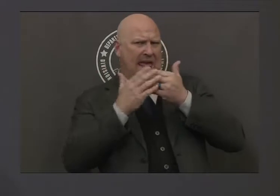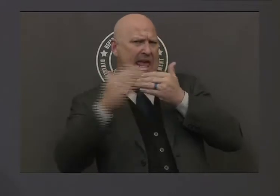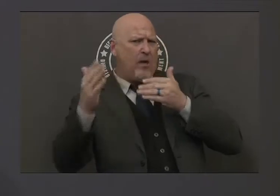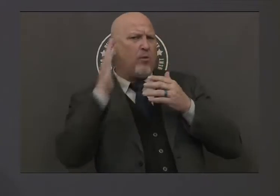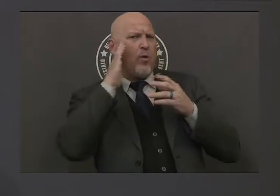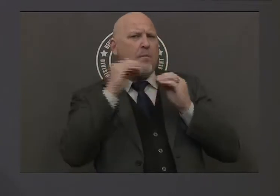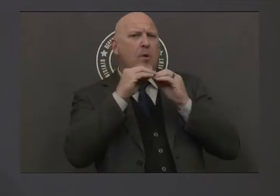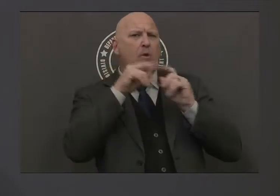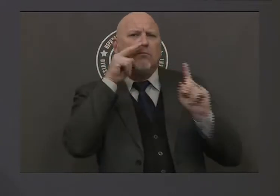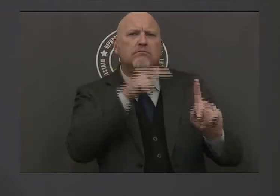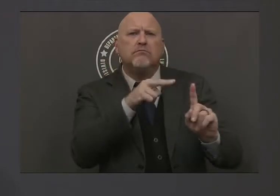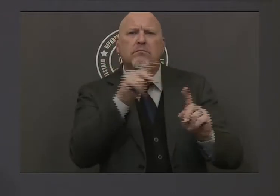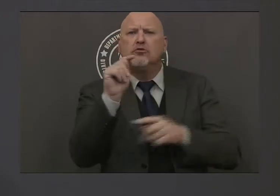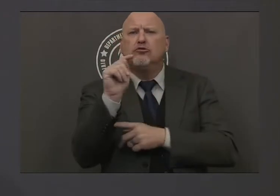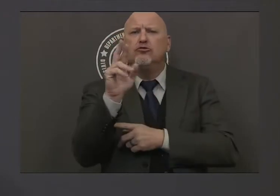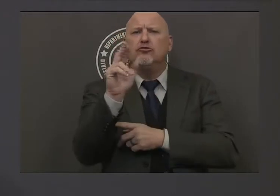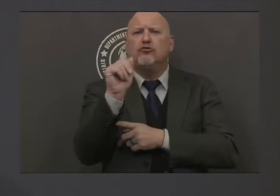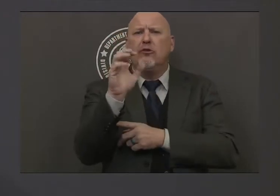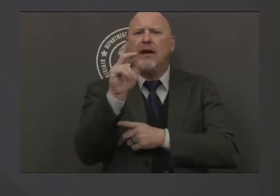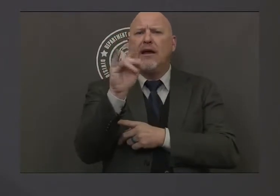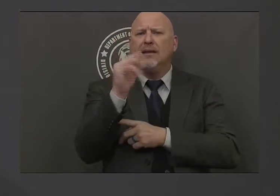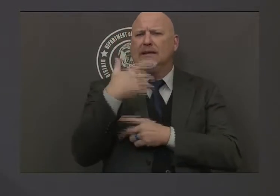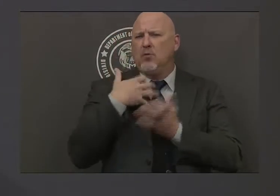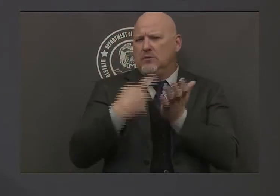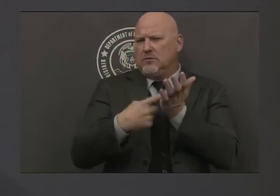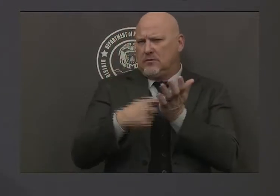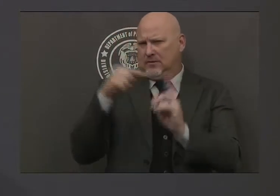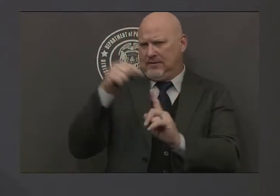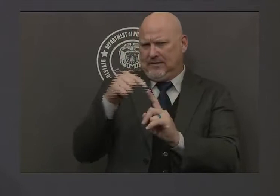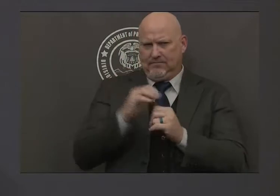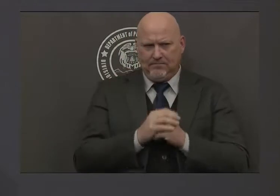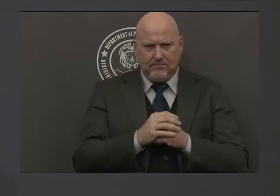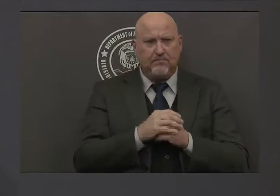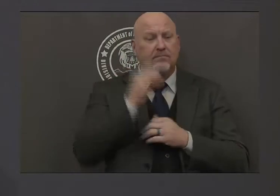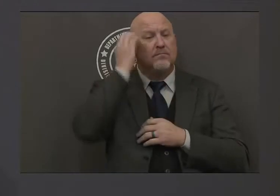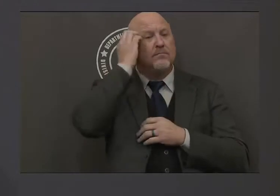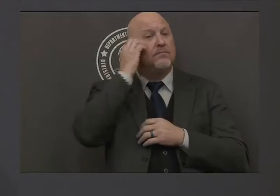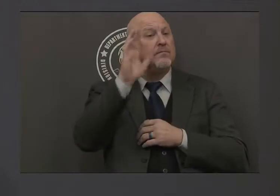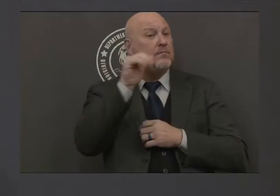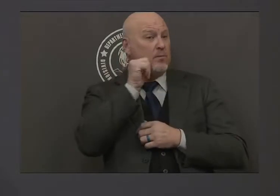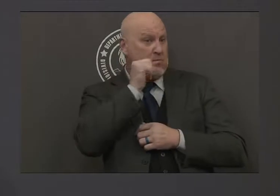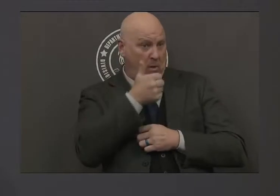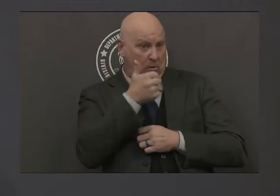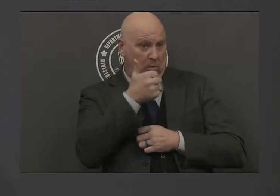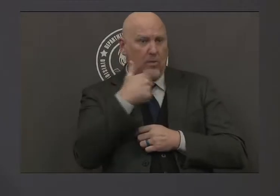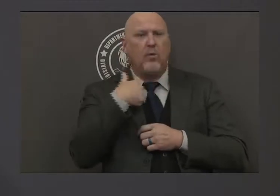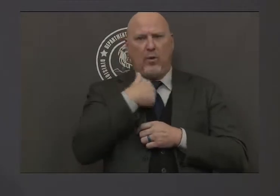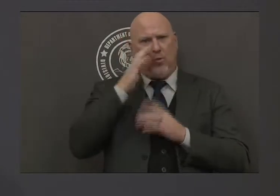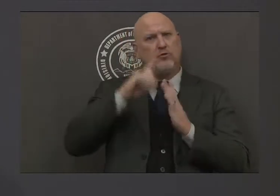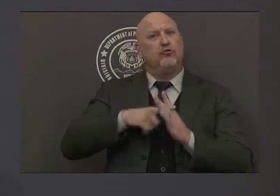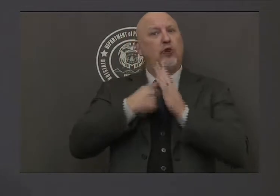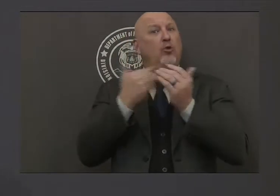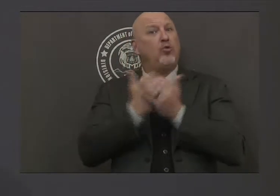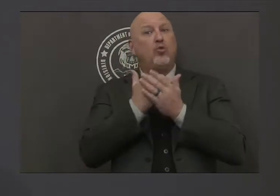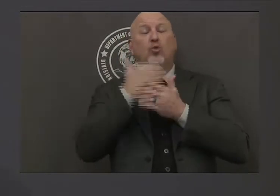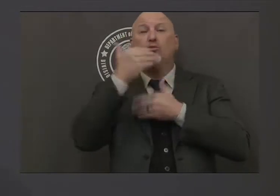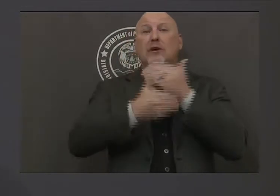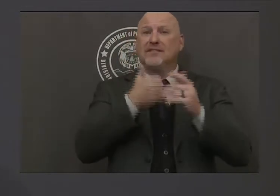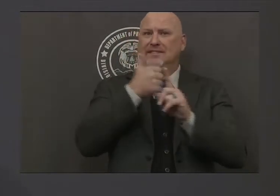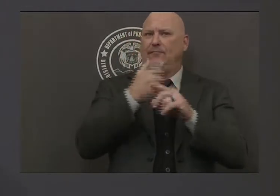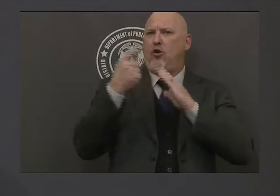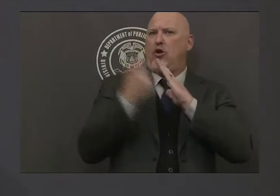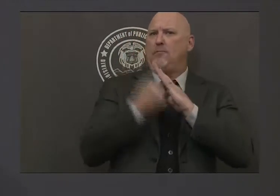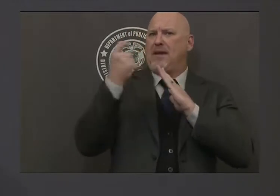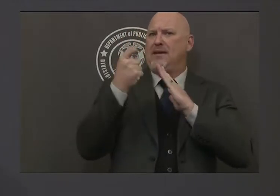contact tracing. So some people who test positive for COVID-19 will receive a text instead of a phone call from